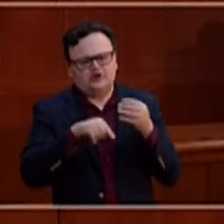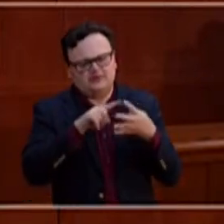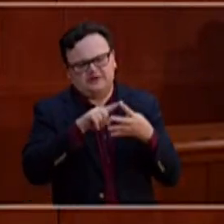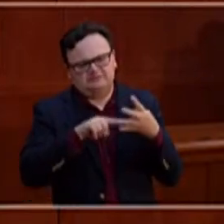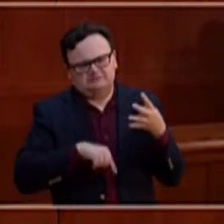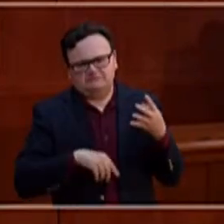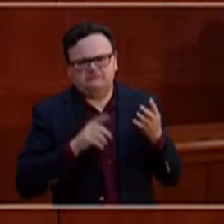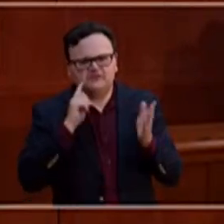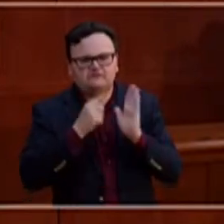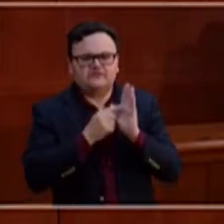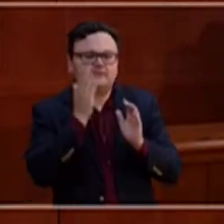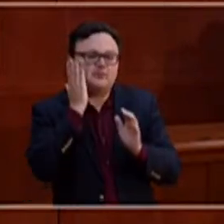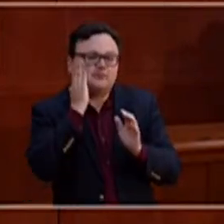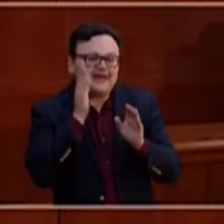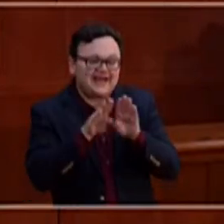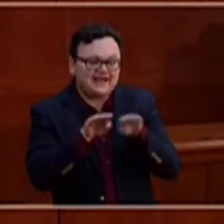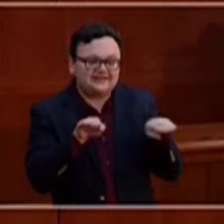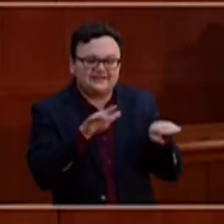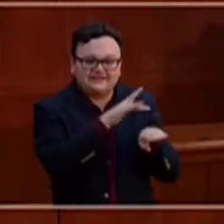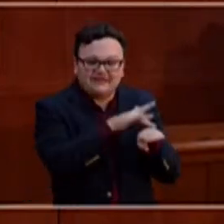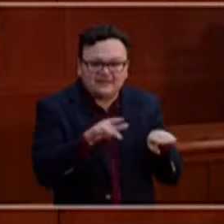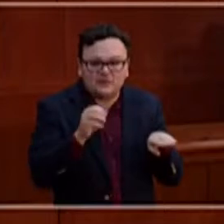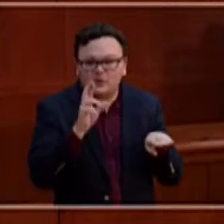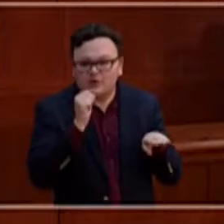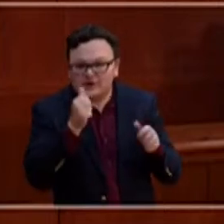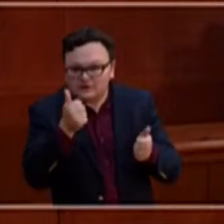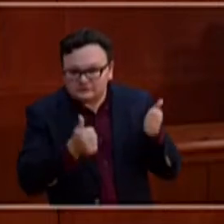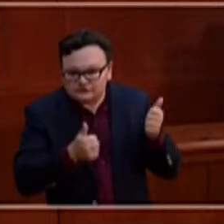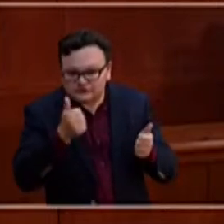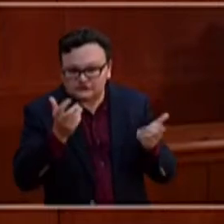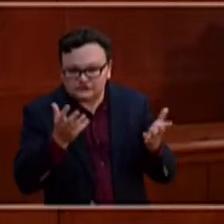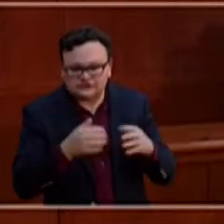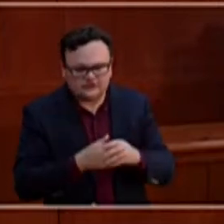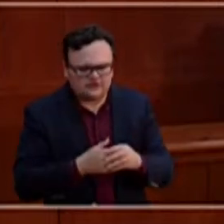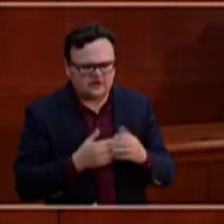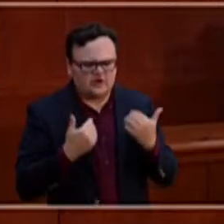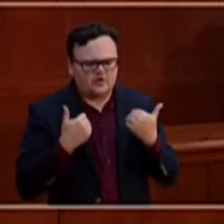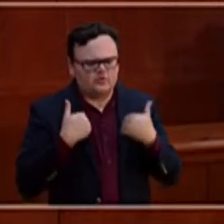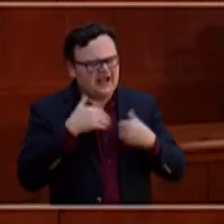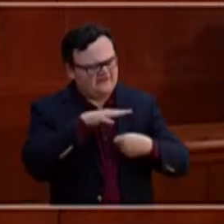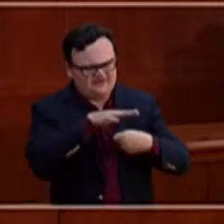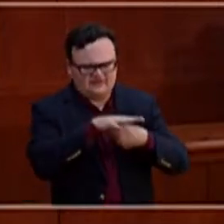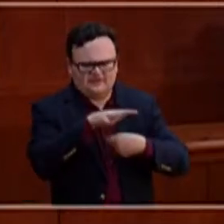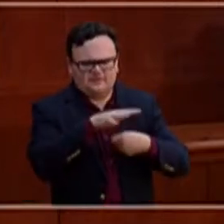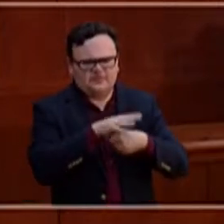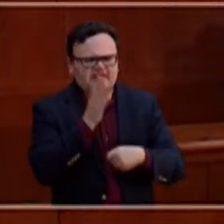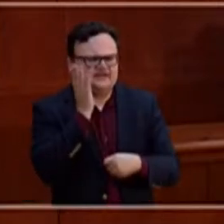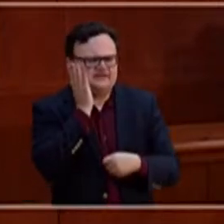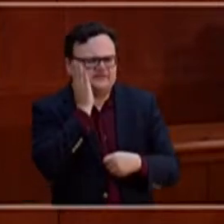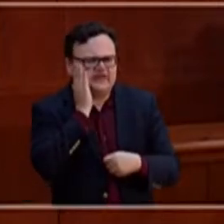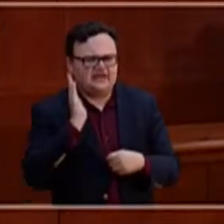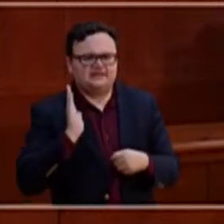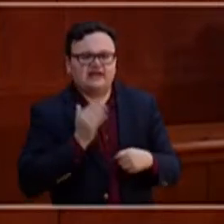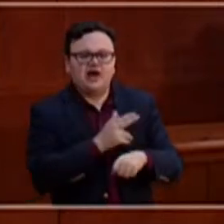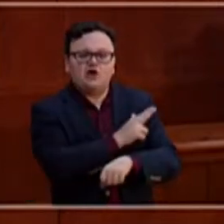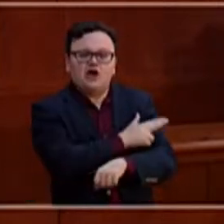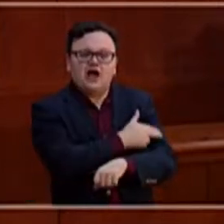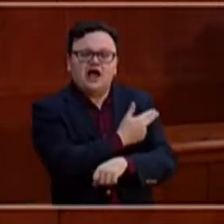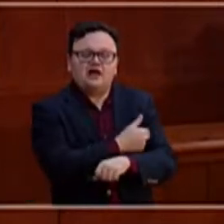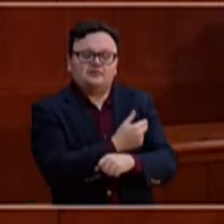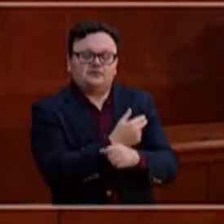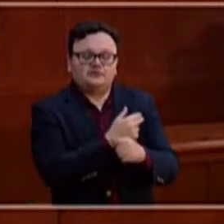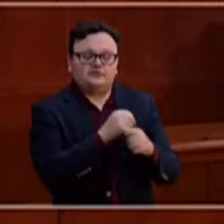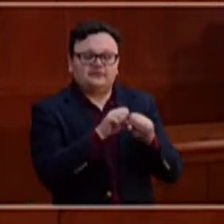et cetera, suffice it to say that we have sufficient beds at all safety net hospitals. We